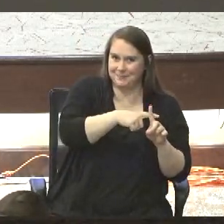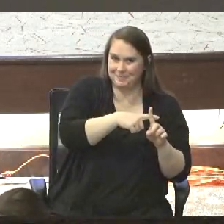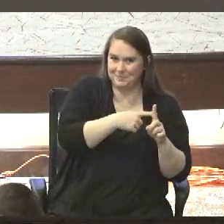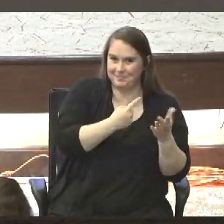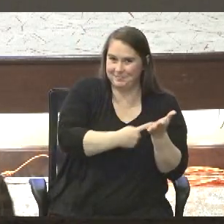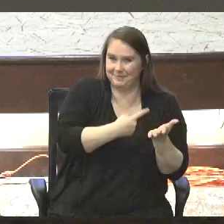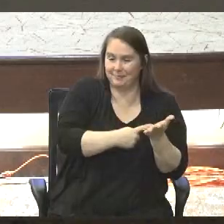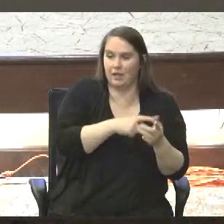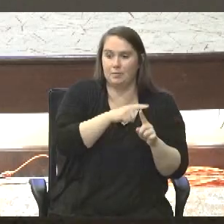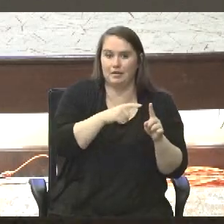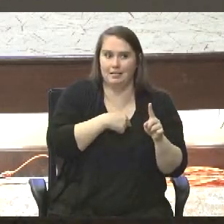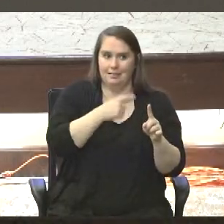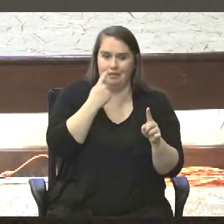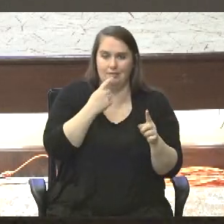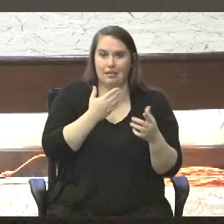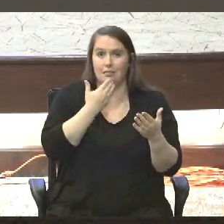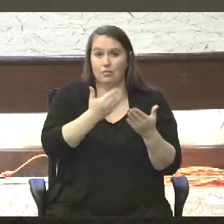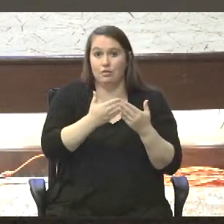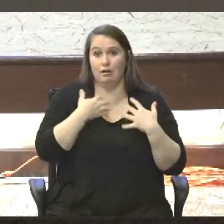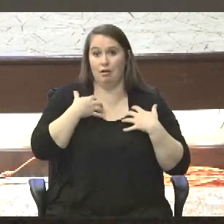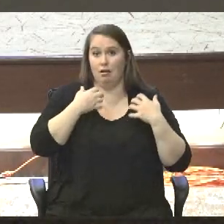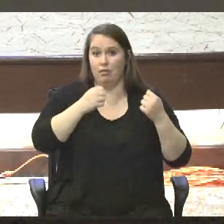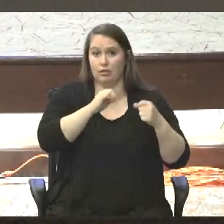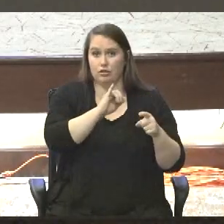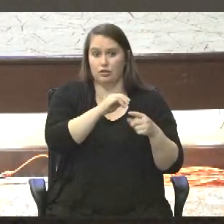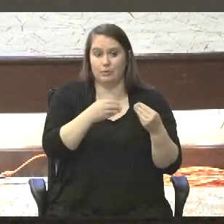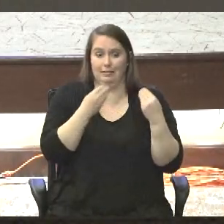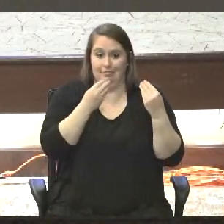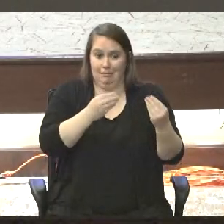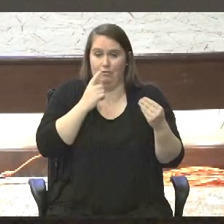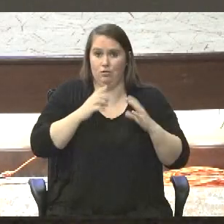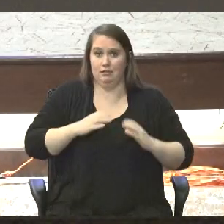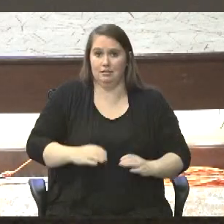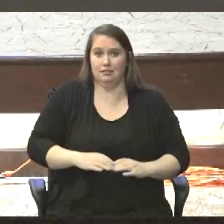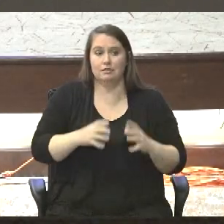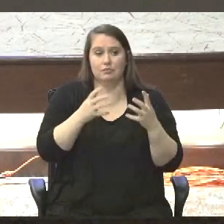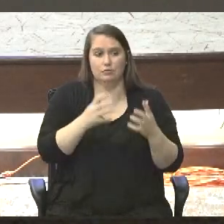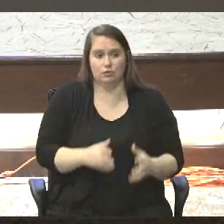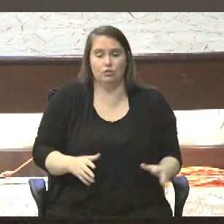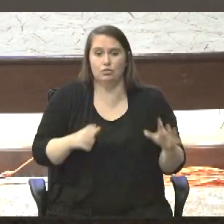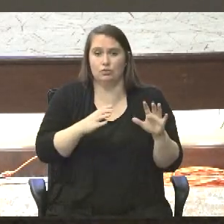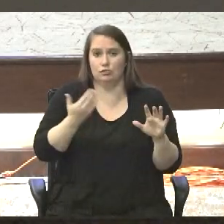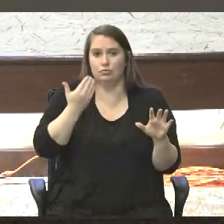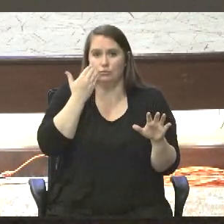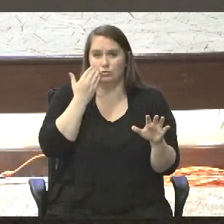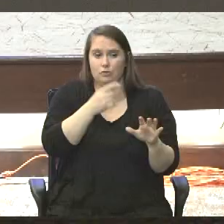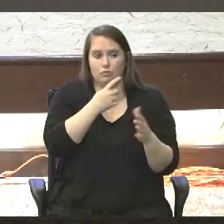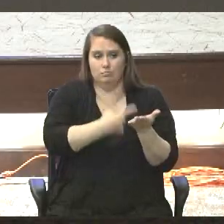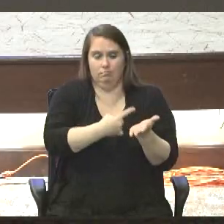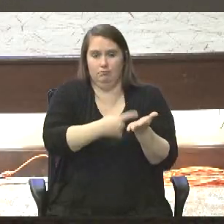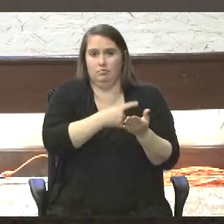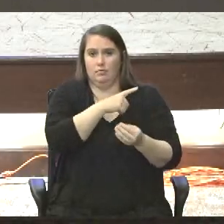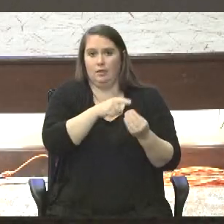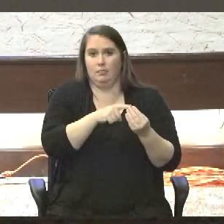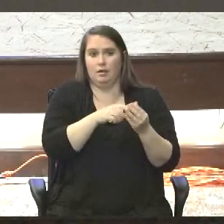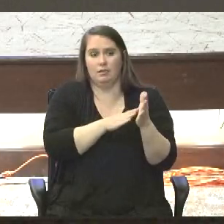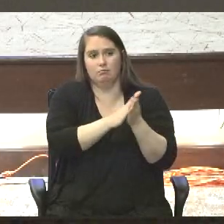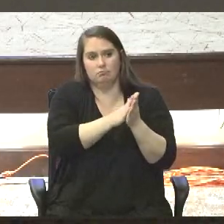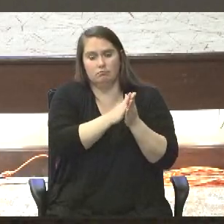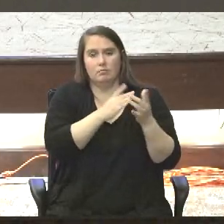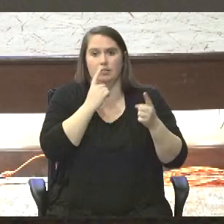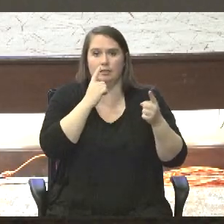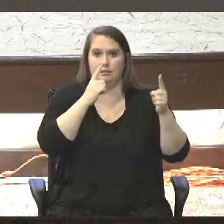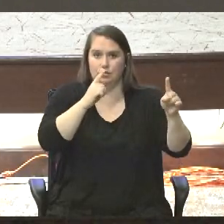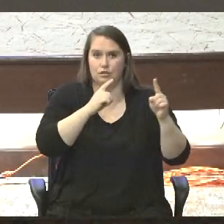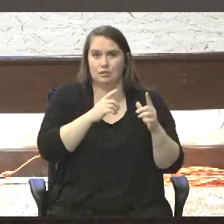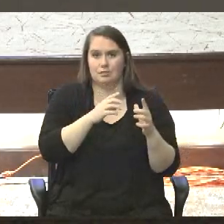aspect of lowering home insurance for our citizens. And our response times, which you did talk about, and our efficiencies that we have in the